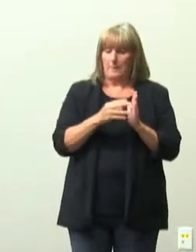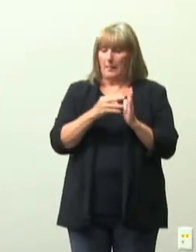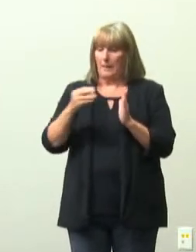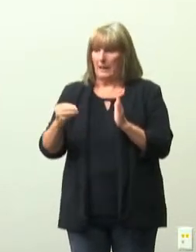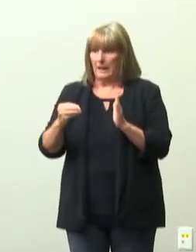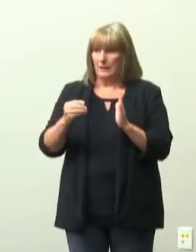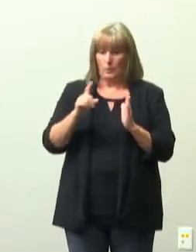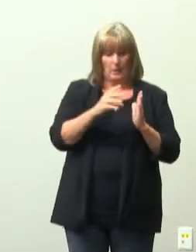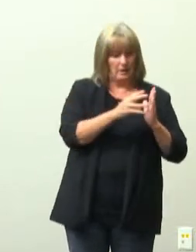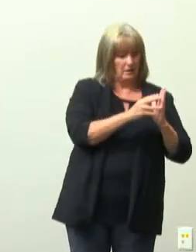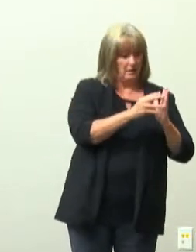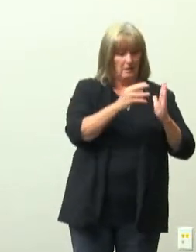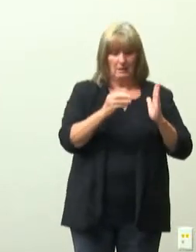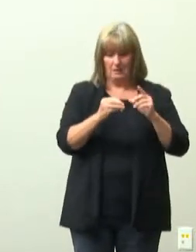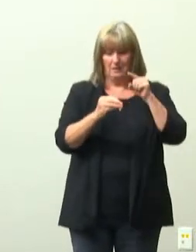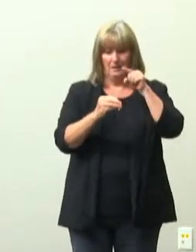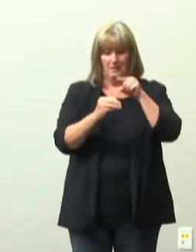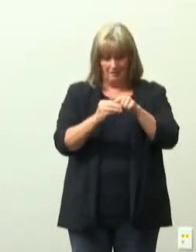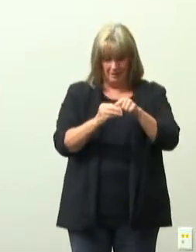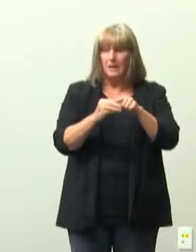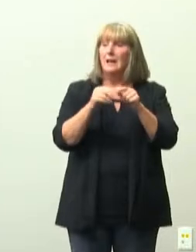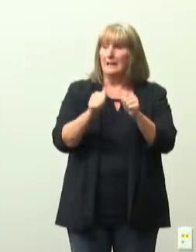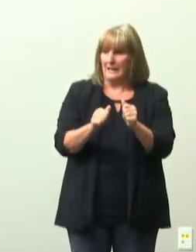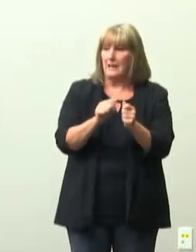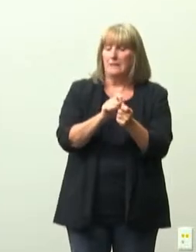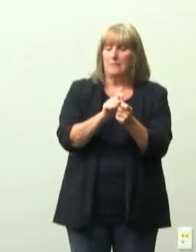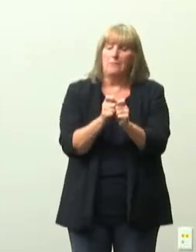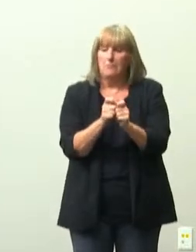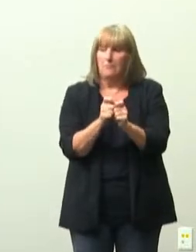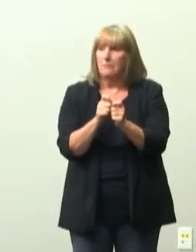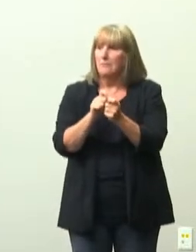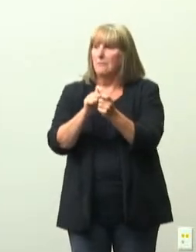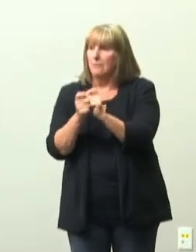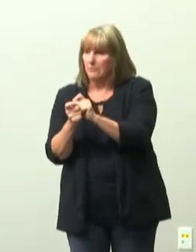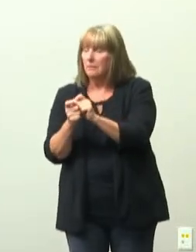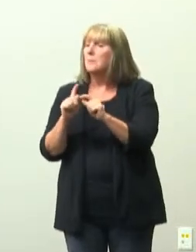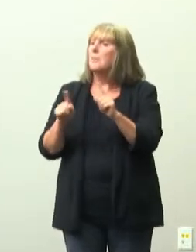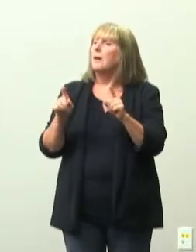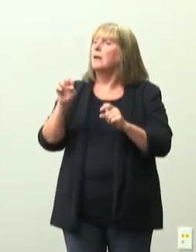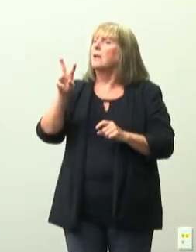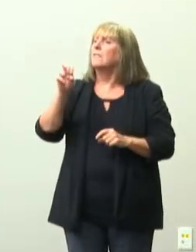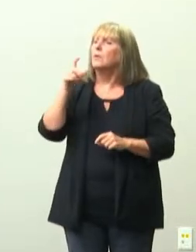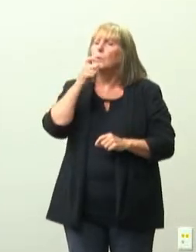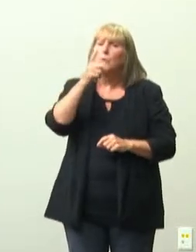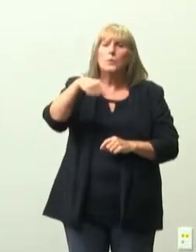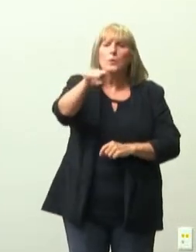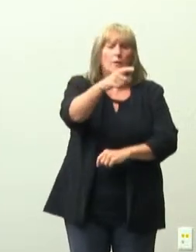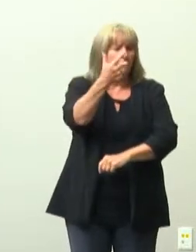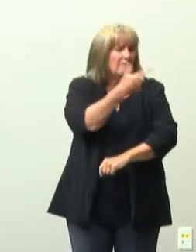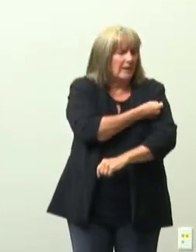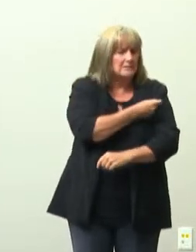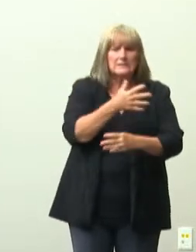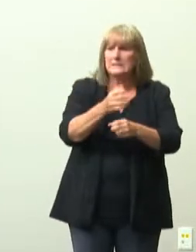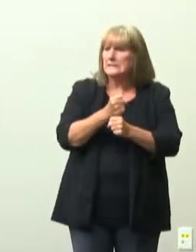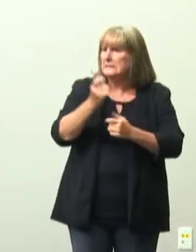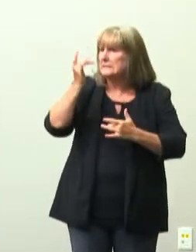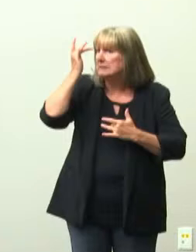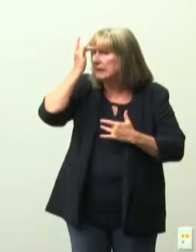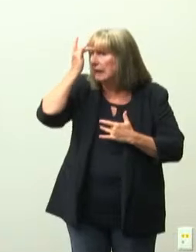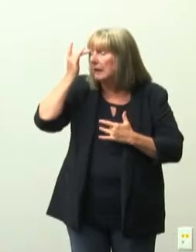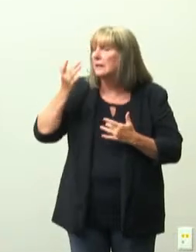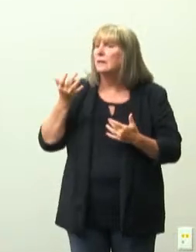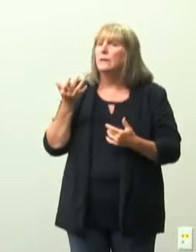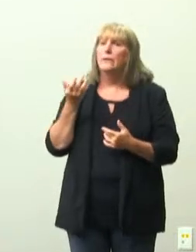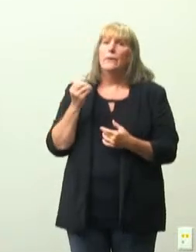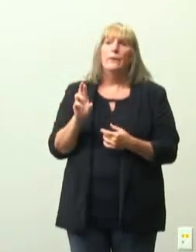the difference clearly the data shows is that the level of viral load in even vaccinated patients who get sick